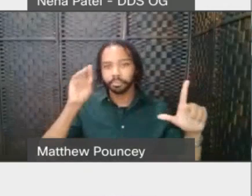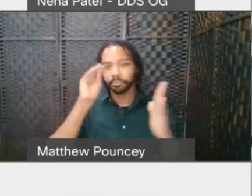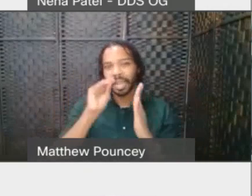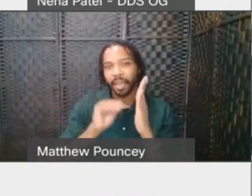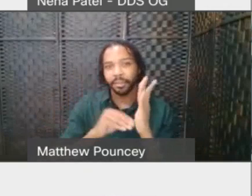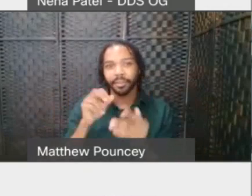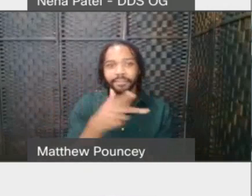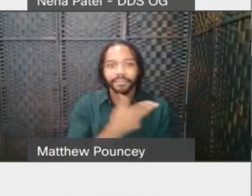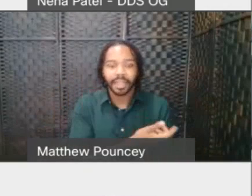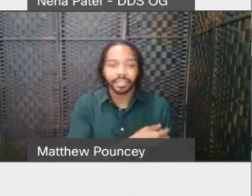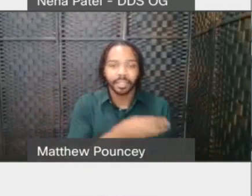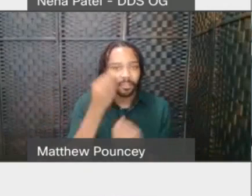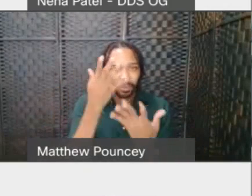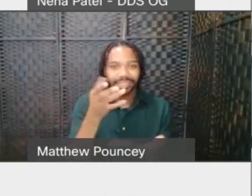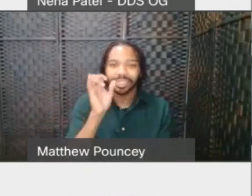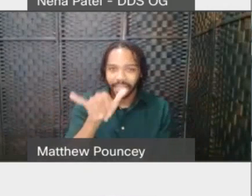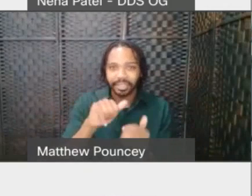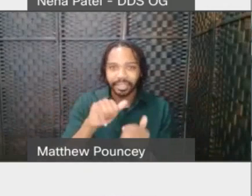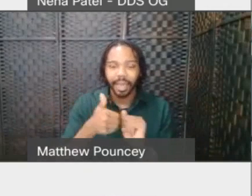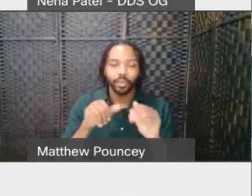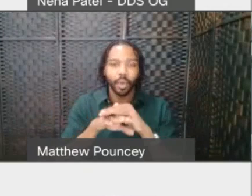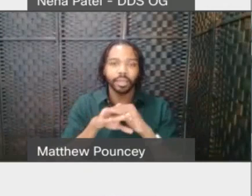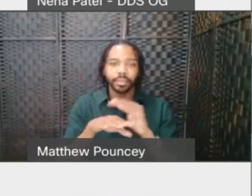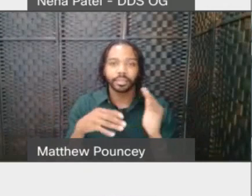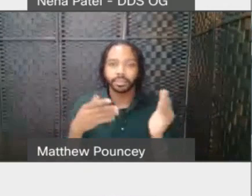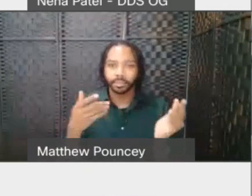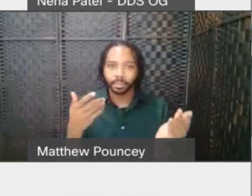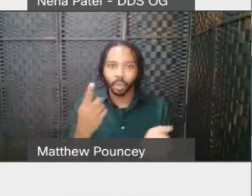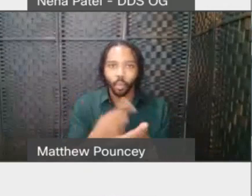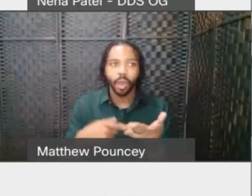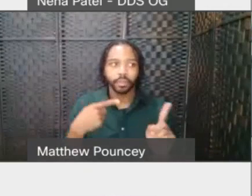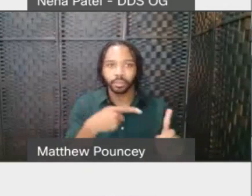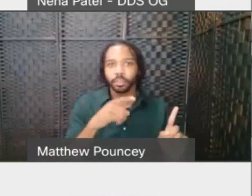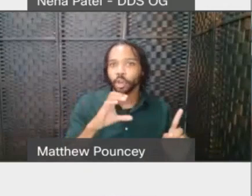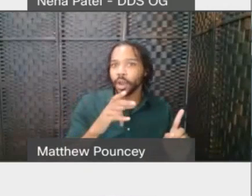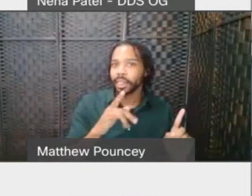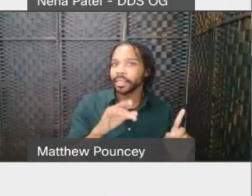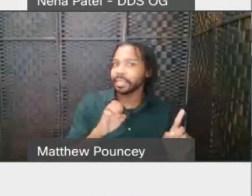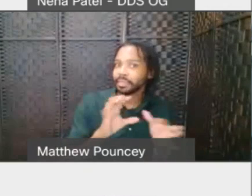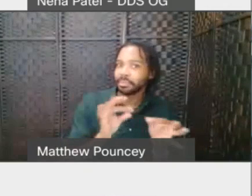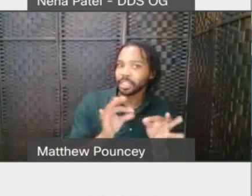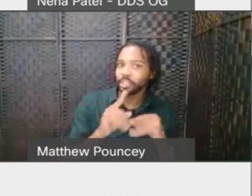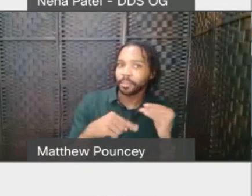information. That's how you get access to what Charlene is referring to here.